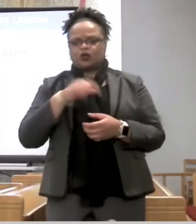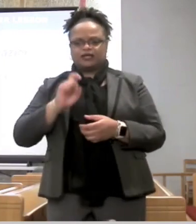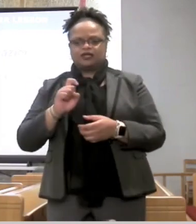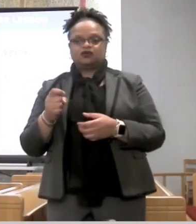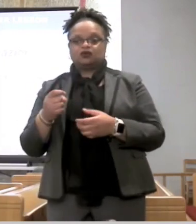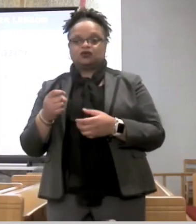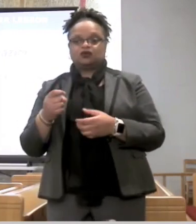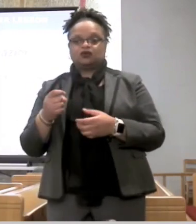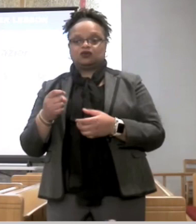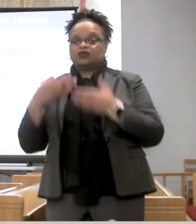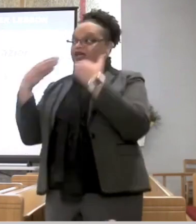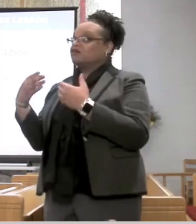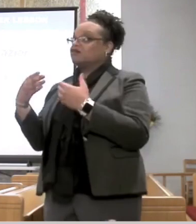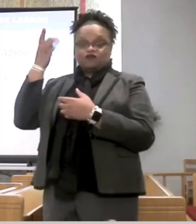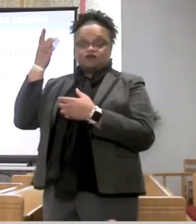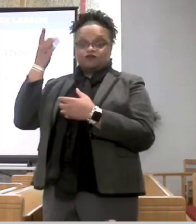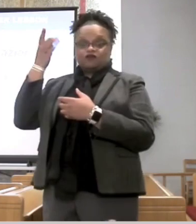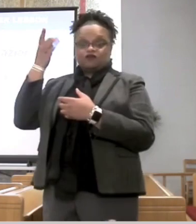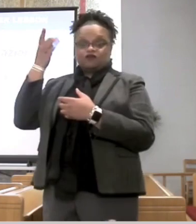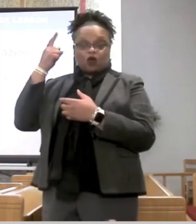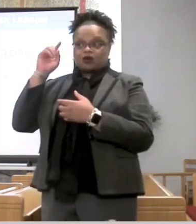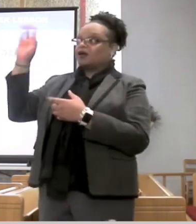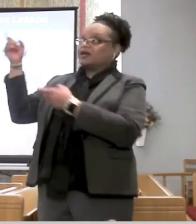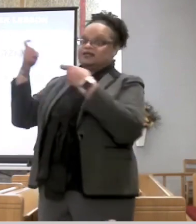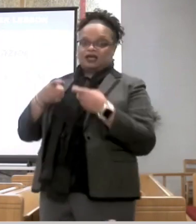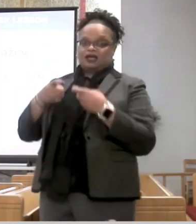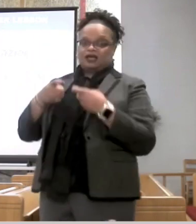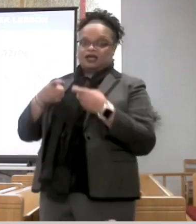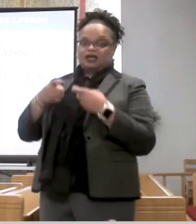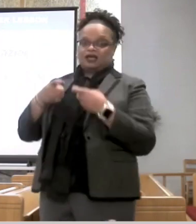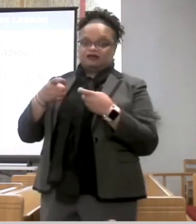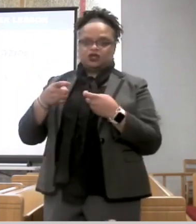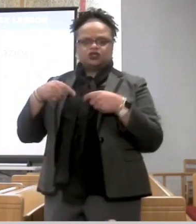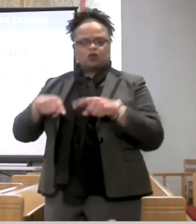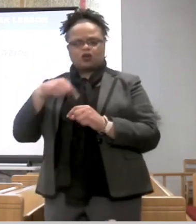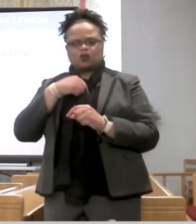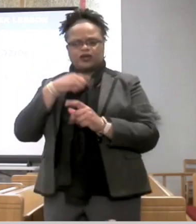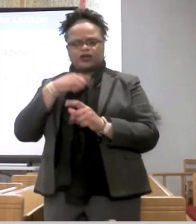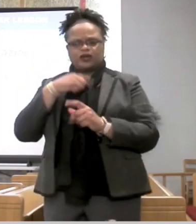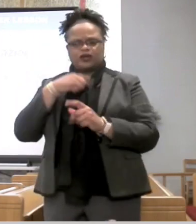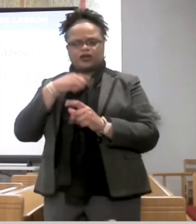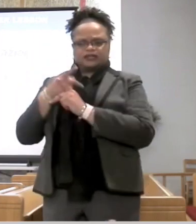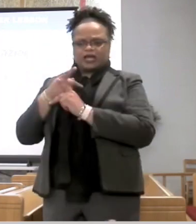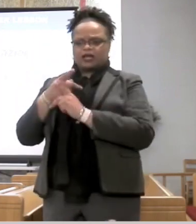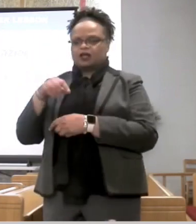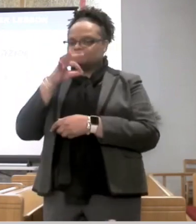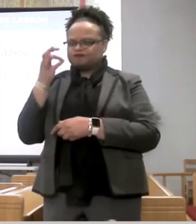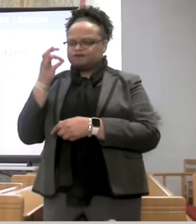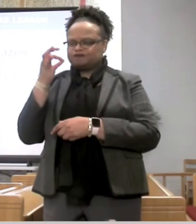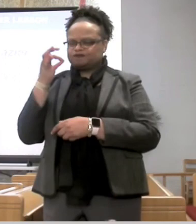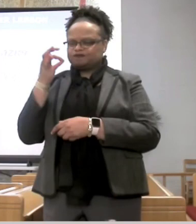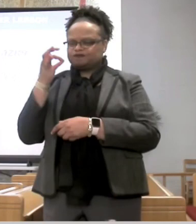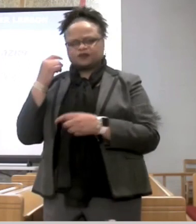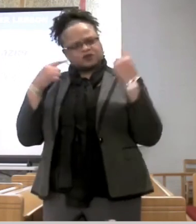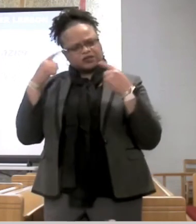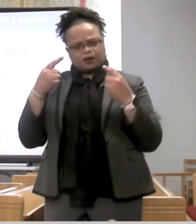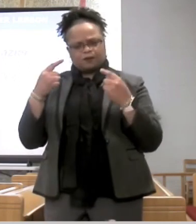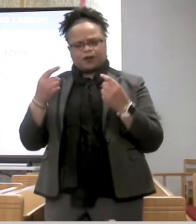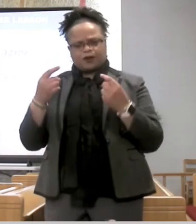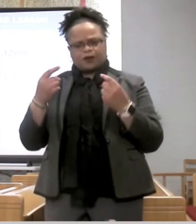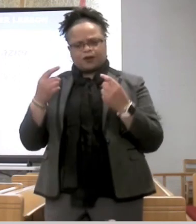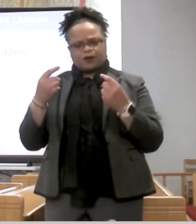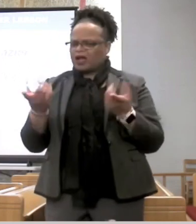be thankful for the gift that has been given to us. And as we take this Lord's Supper this afternoon, we should look back and reflect that